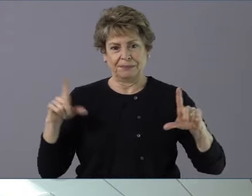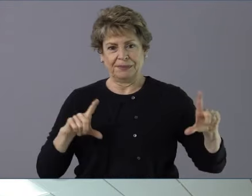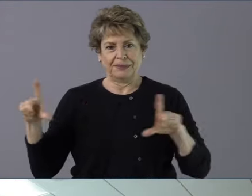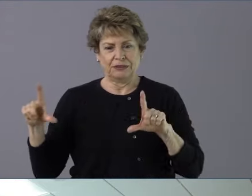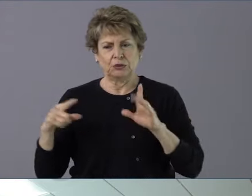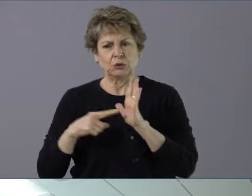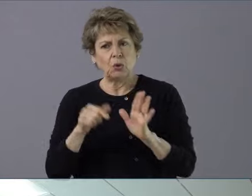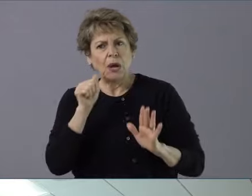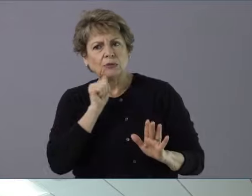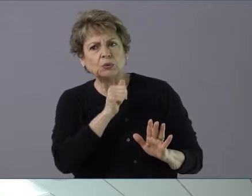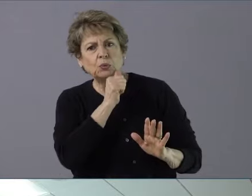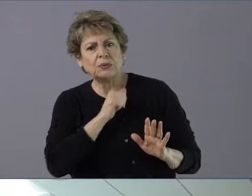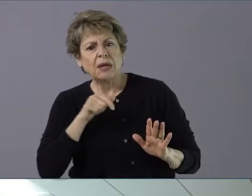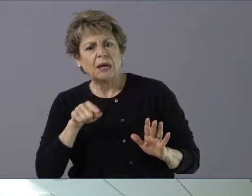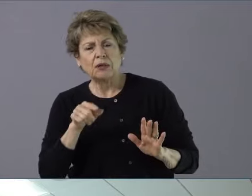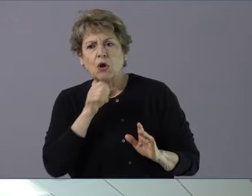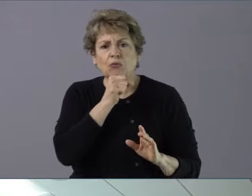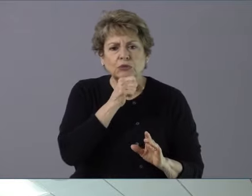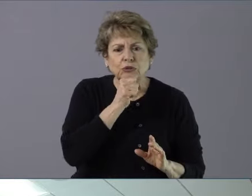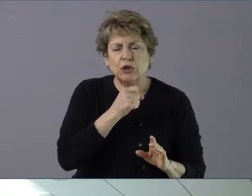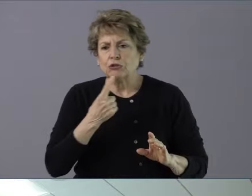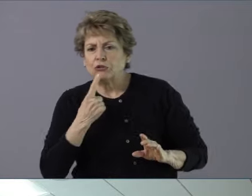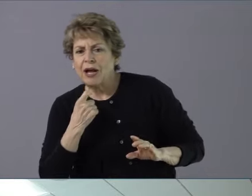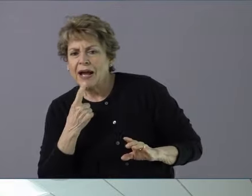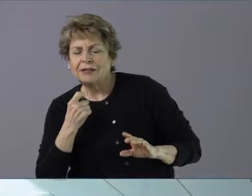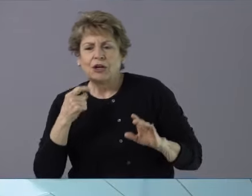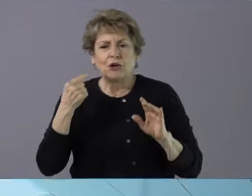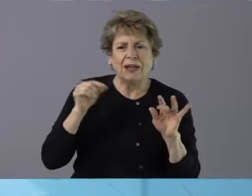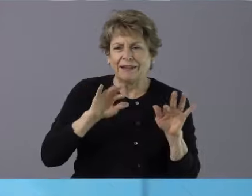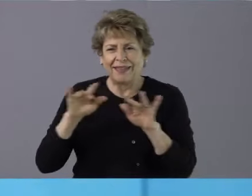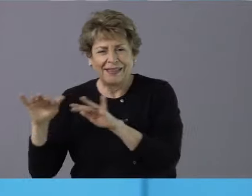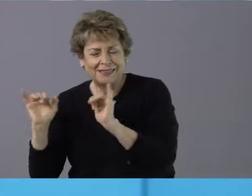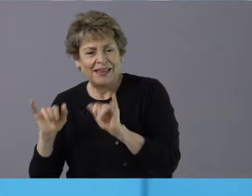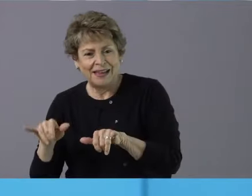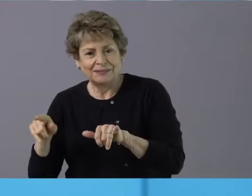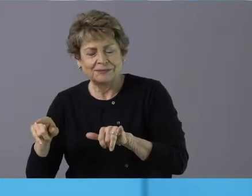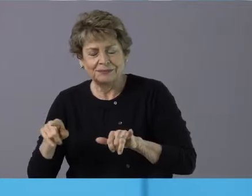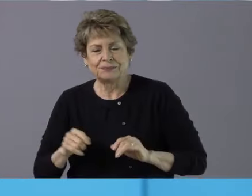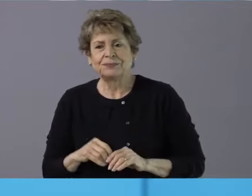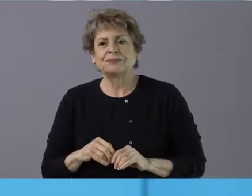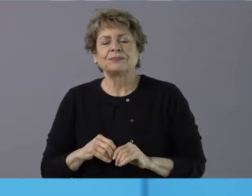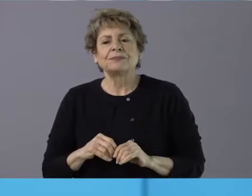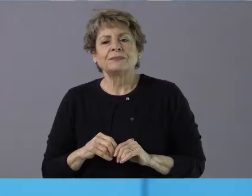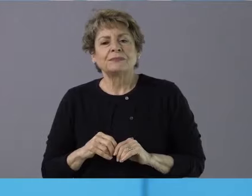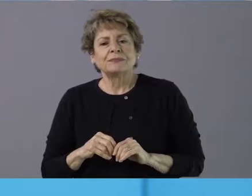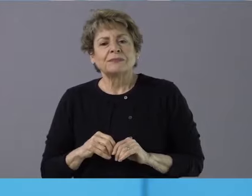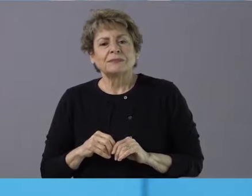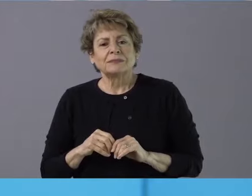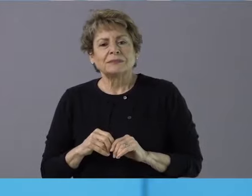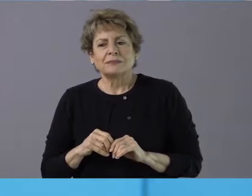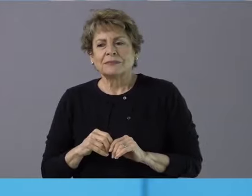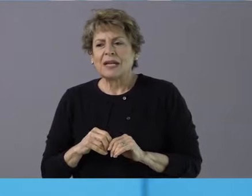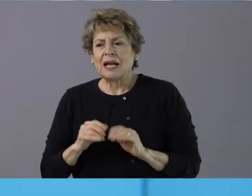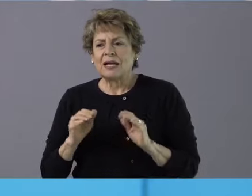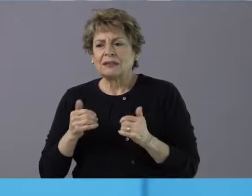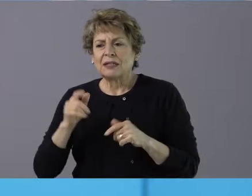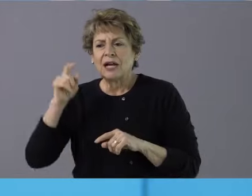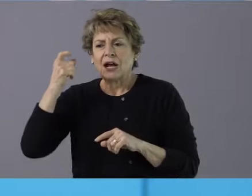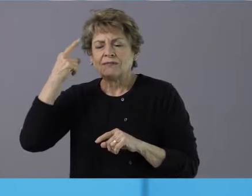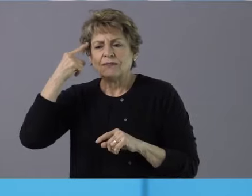which charts you're going to show us? Are they to fit your narrative? You should go to the COVID Trafficking Project. I think it's done by